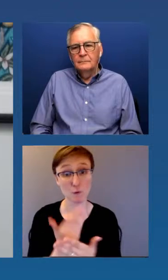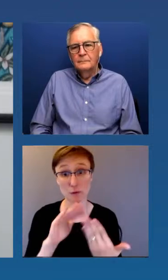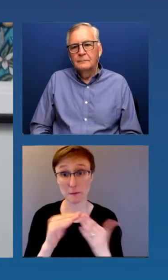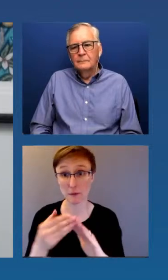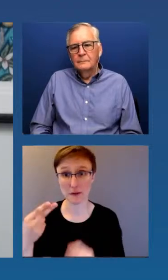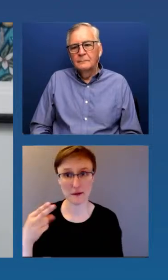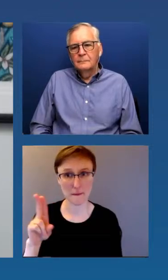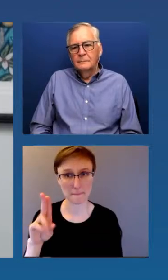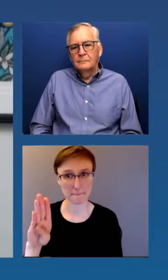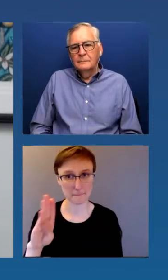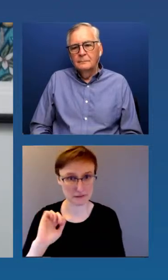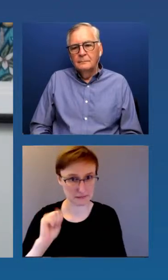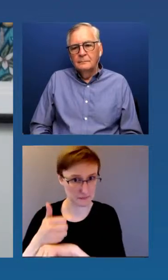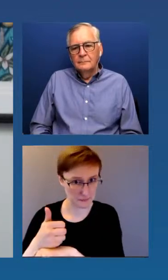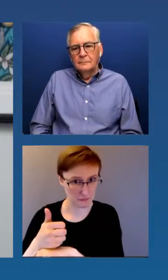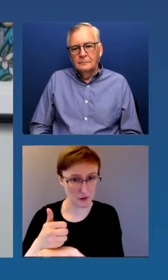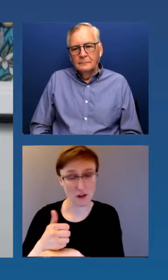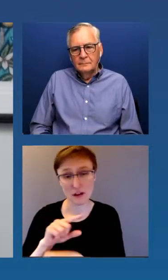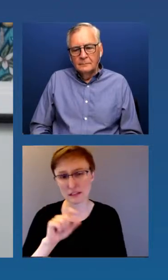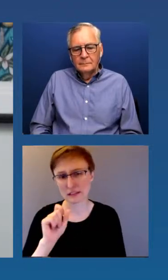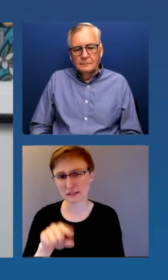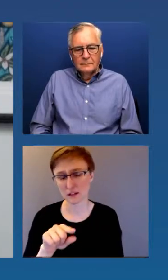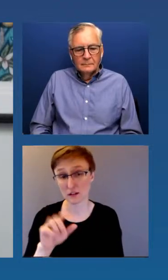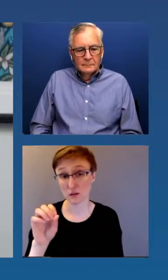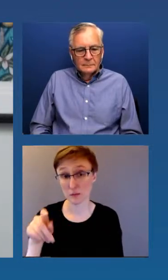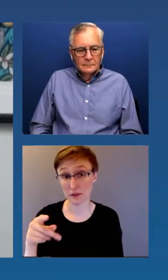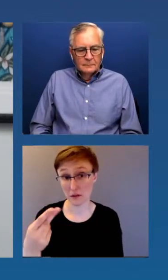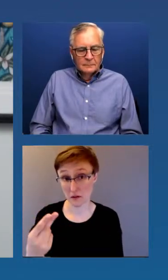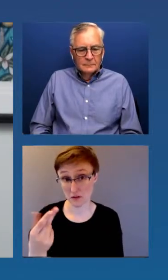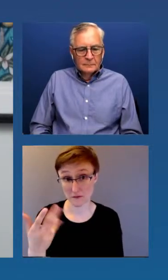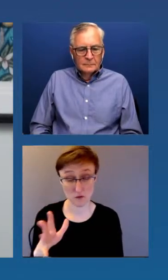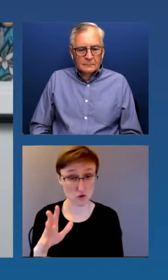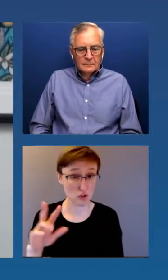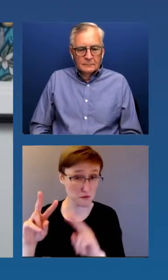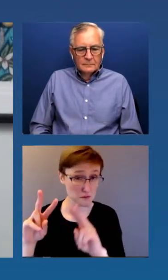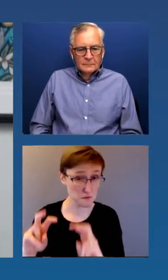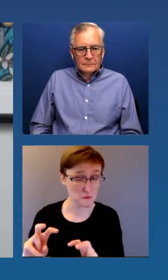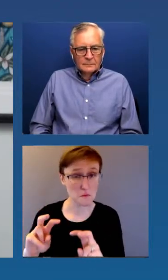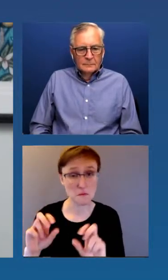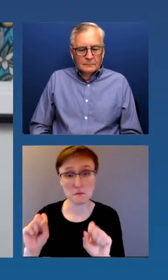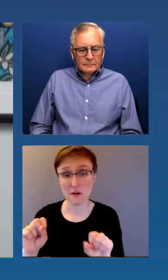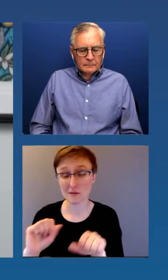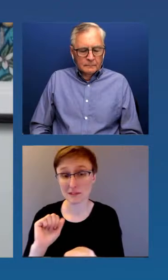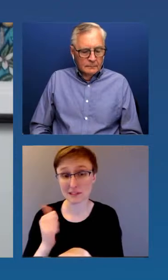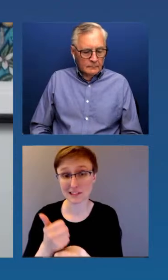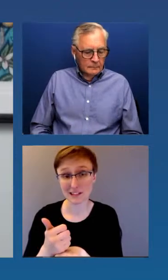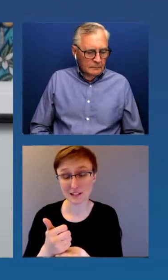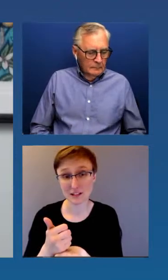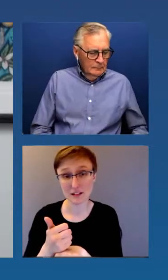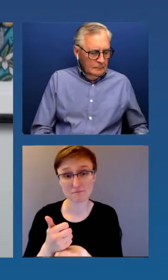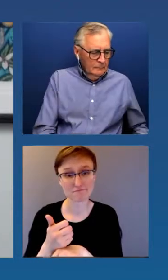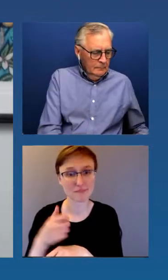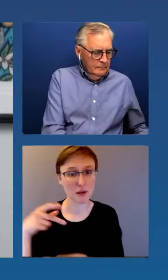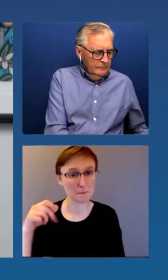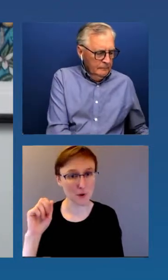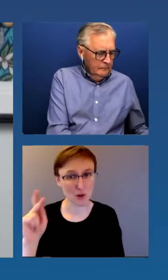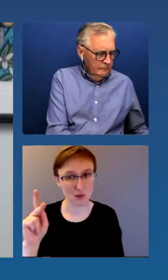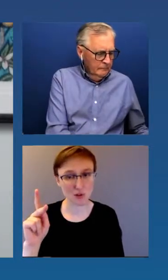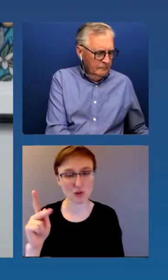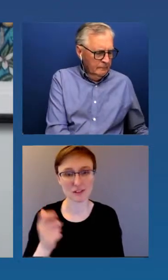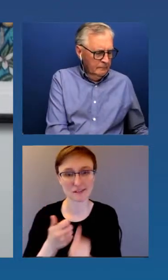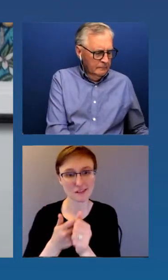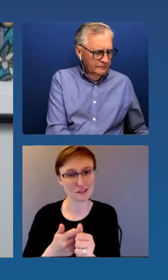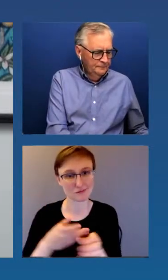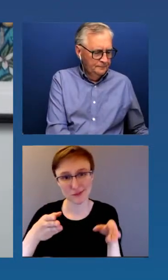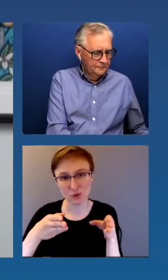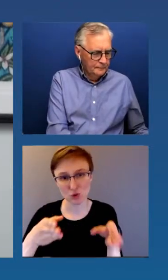has Ottawa Public Health looked at, and maybe this comes down to staffing, looking at setting up in parks, going street by street, to